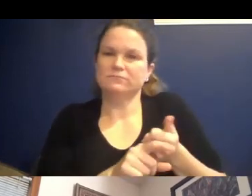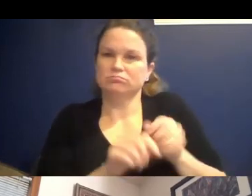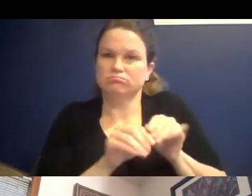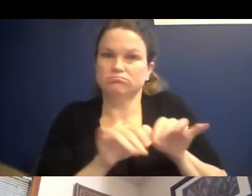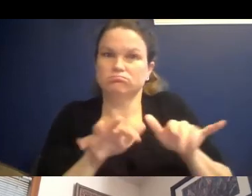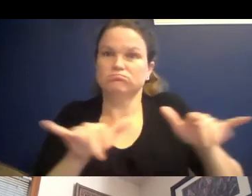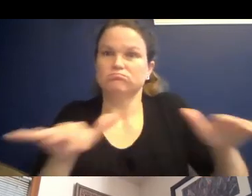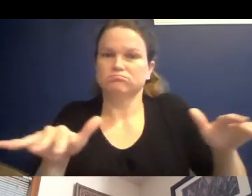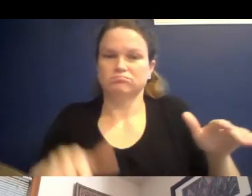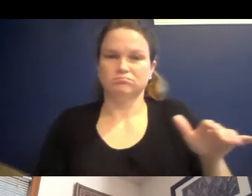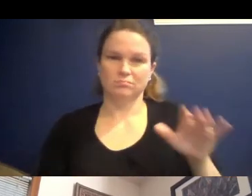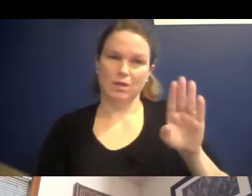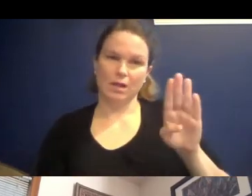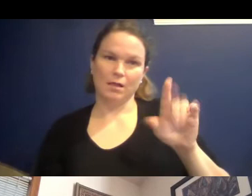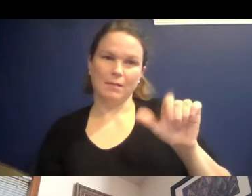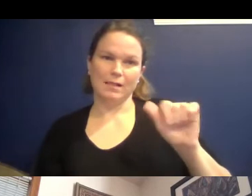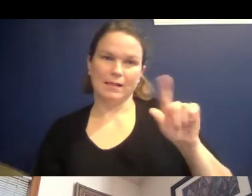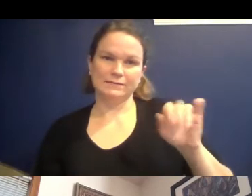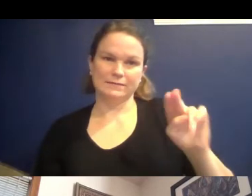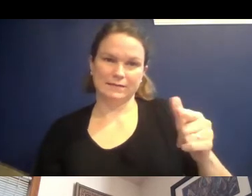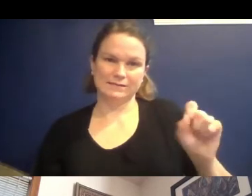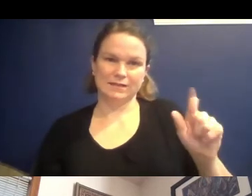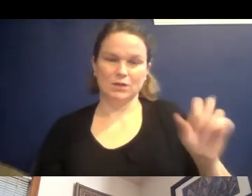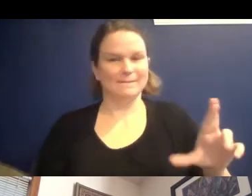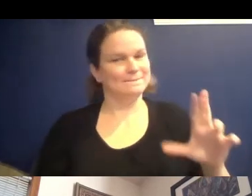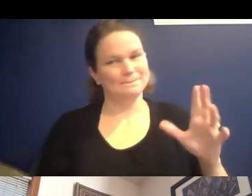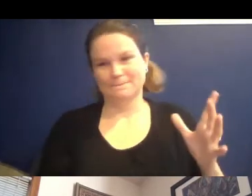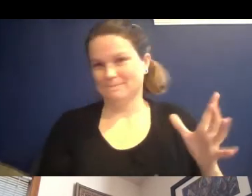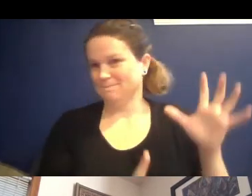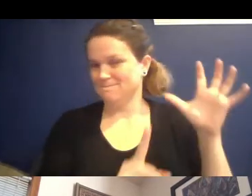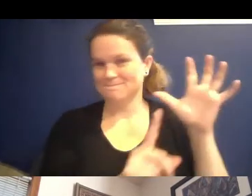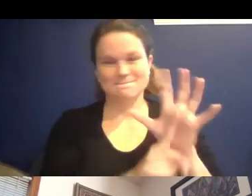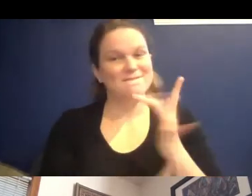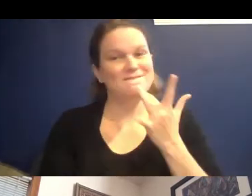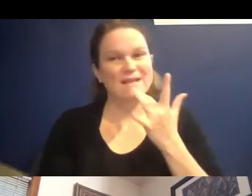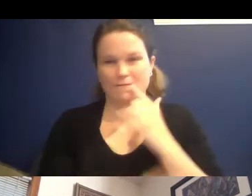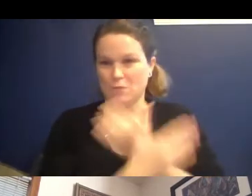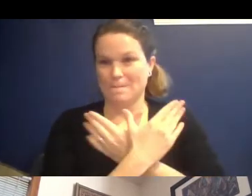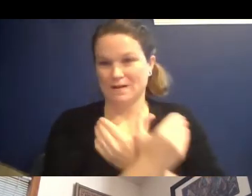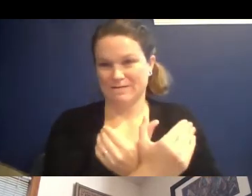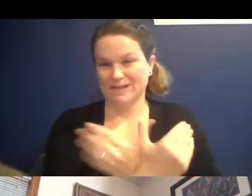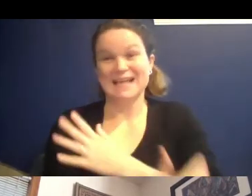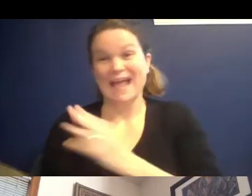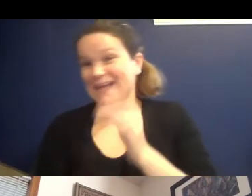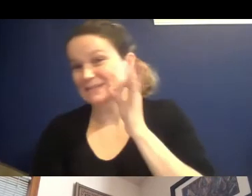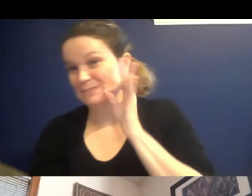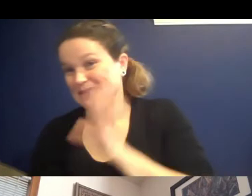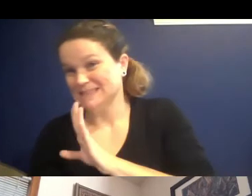So blazing star, Leotris, is a very favorite nectar producing flower for butterflies and bees.